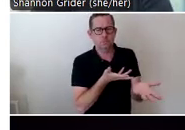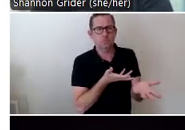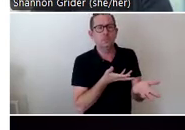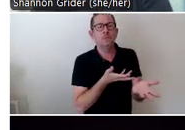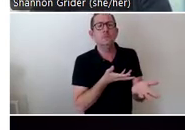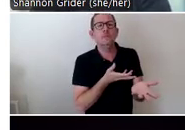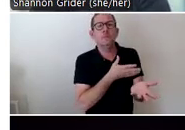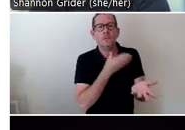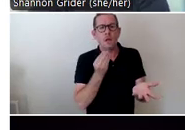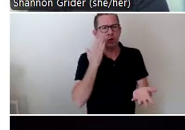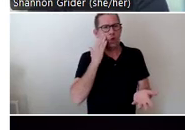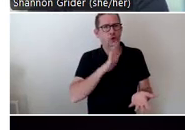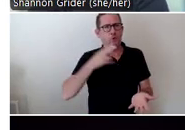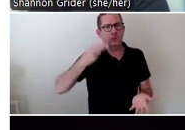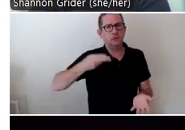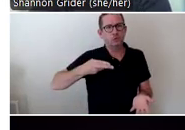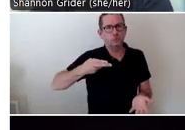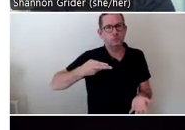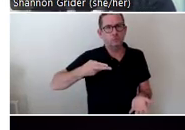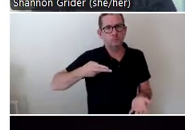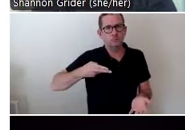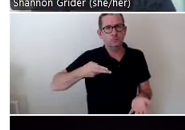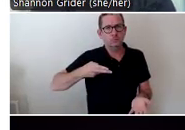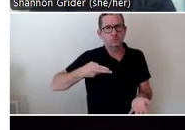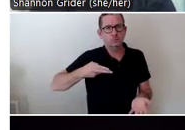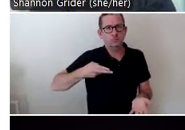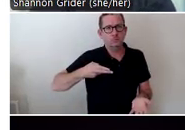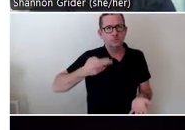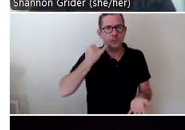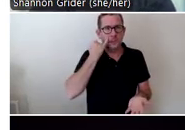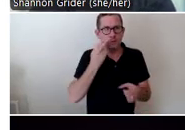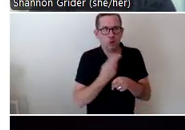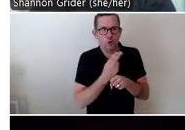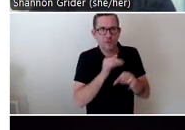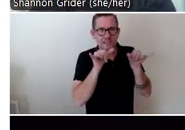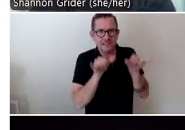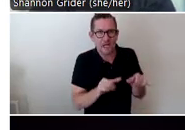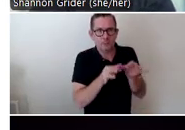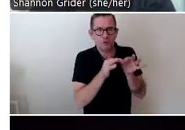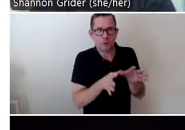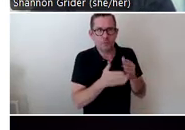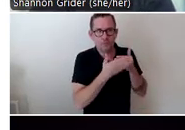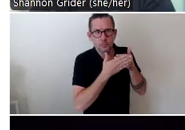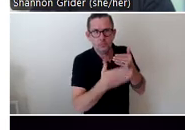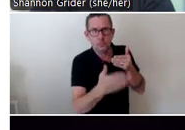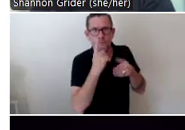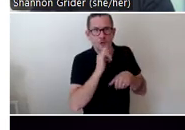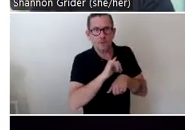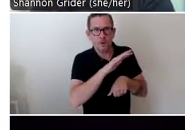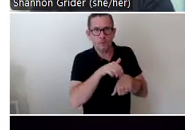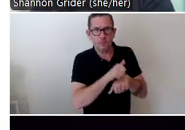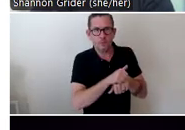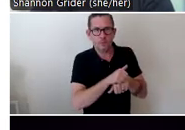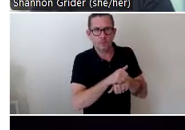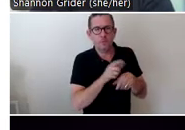trust, you need that confidentiality and that comfortness of being able to share your history and talk about